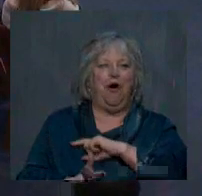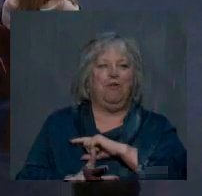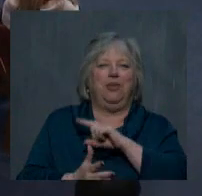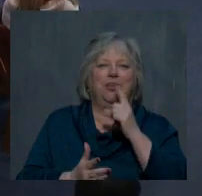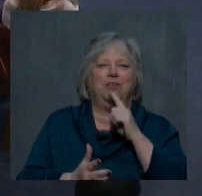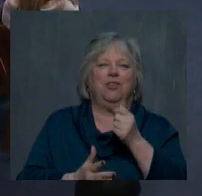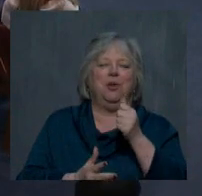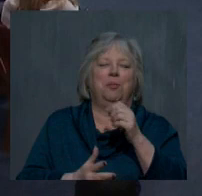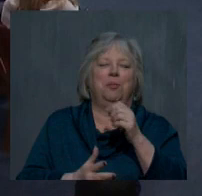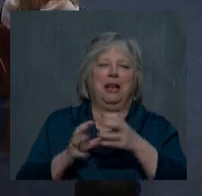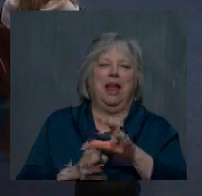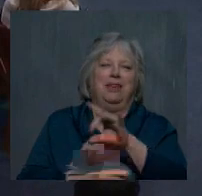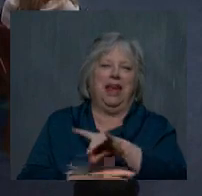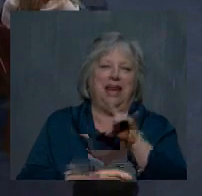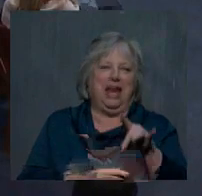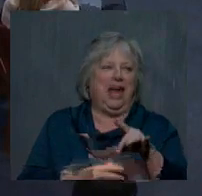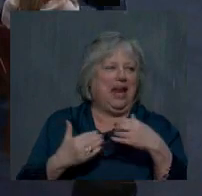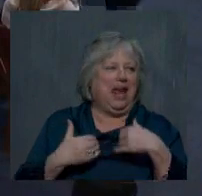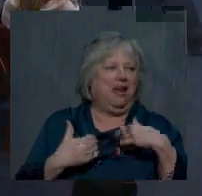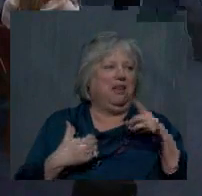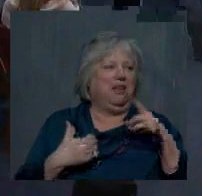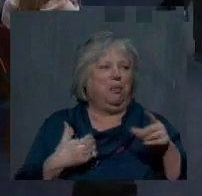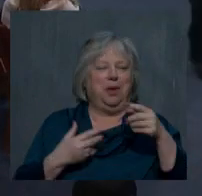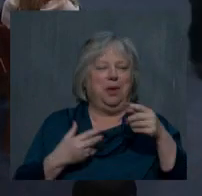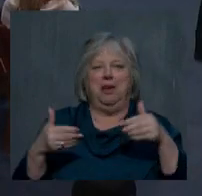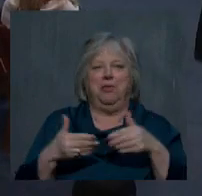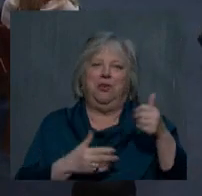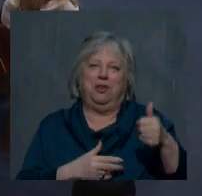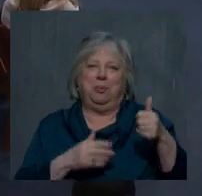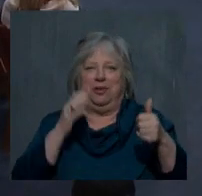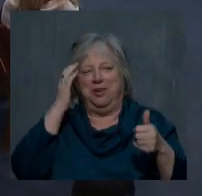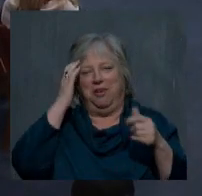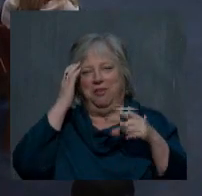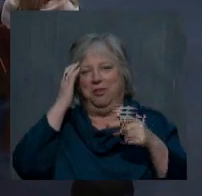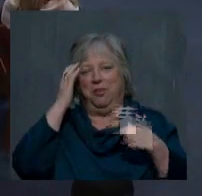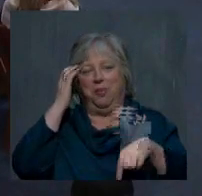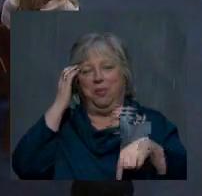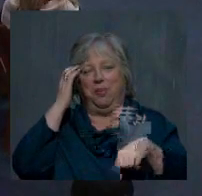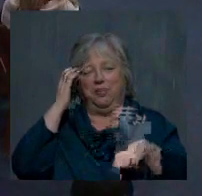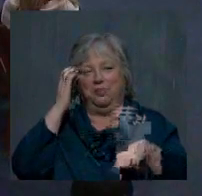officer, have him introduce himself to